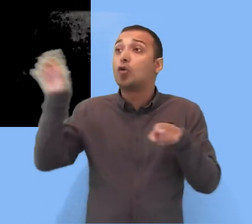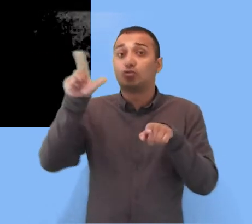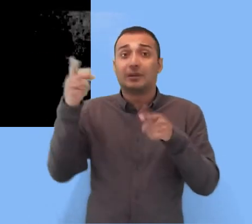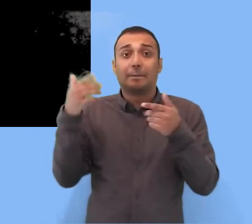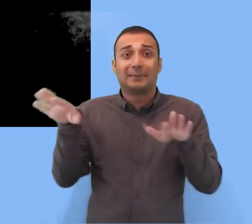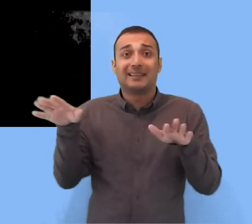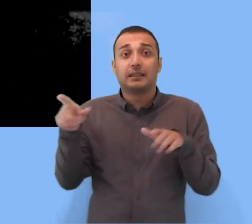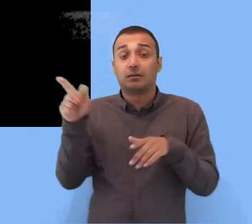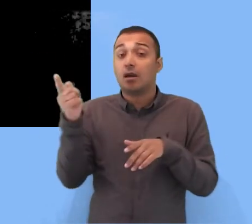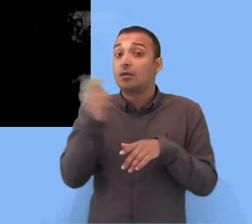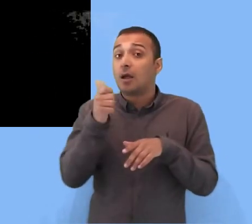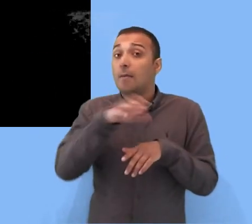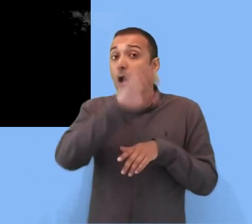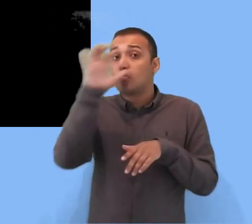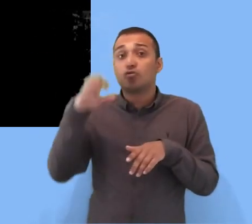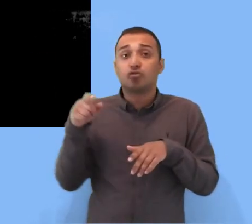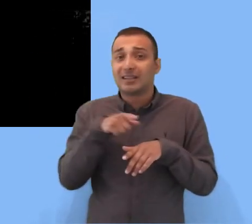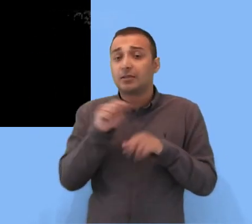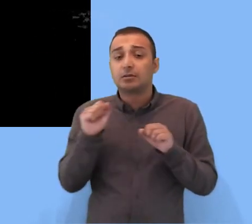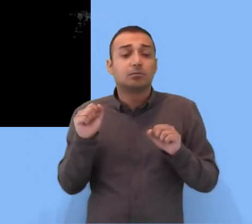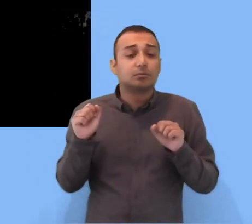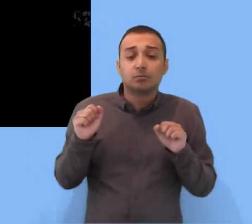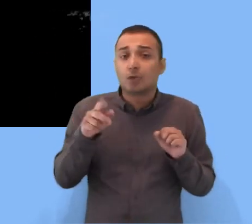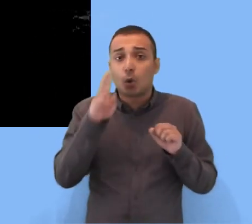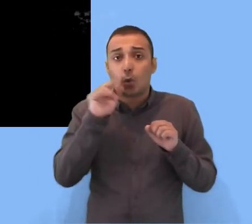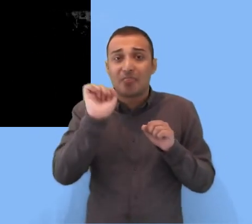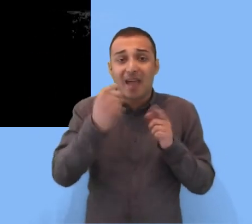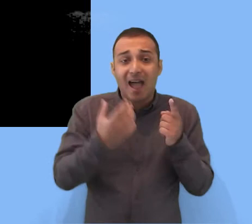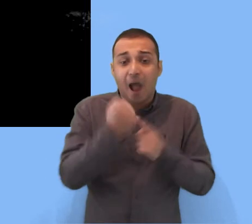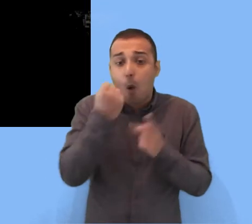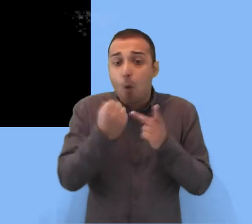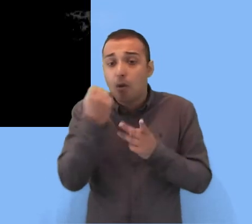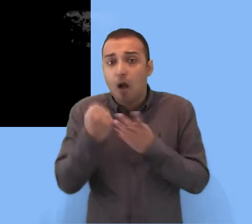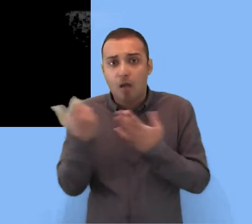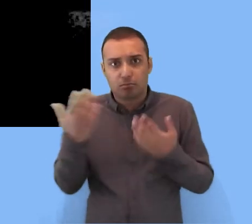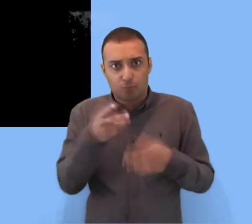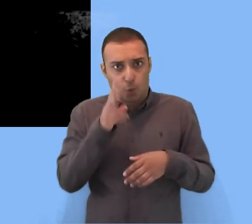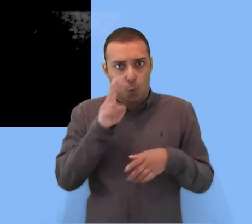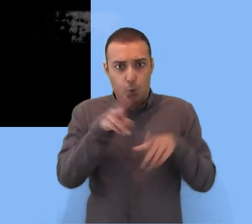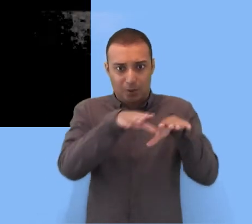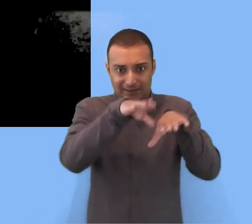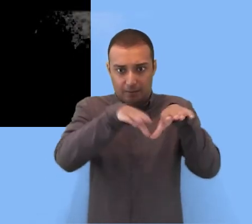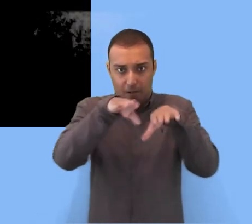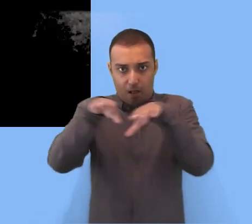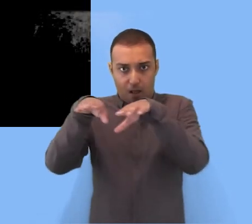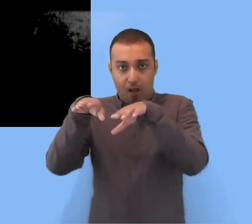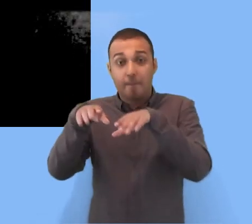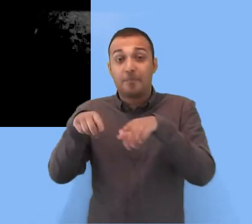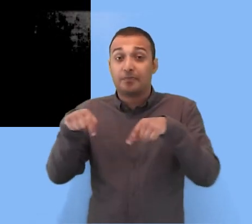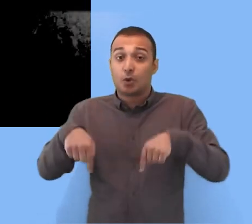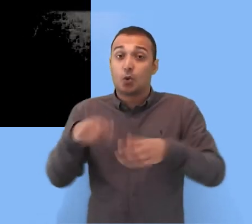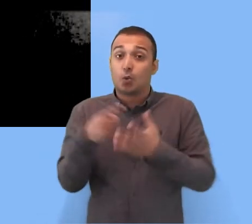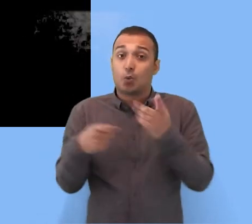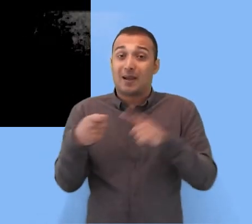a pretty good guess about their family background. The UK is not one of those countries.